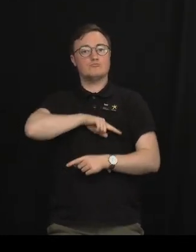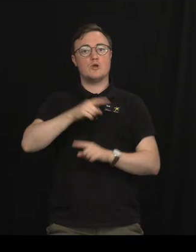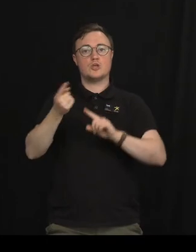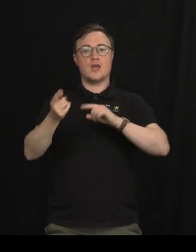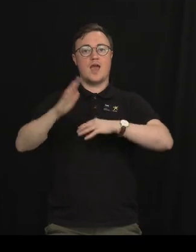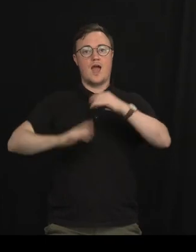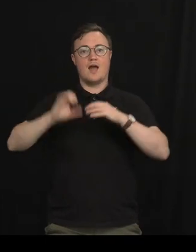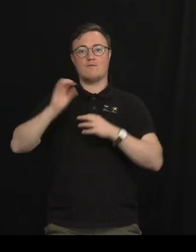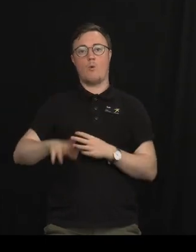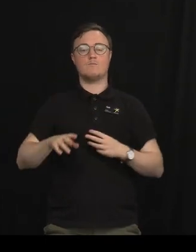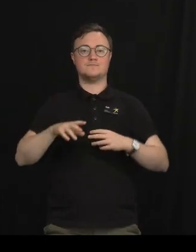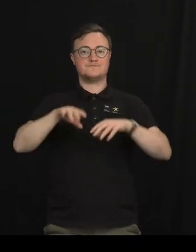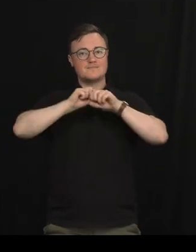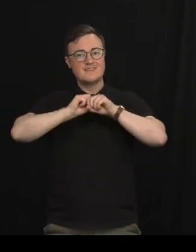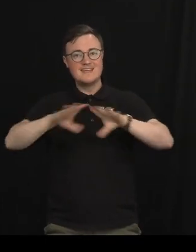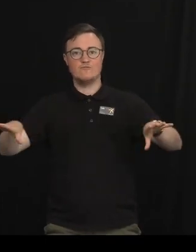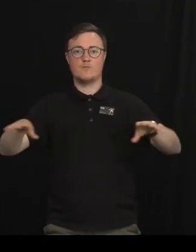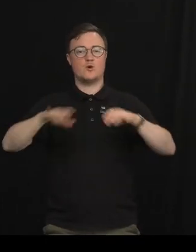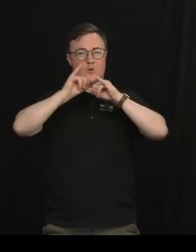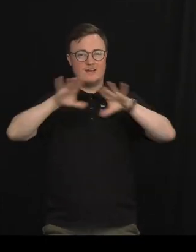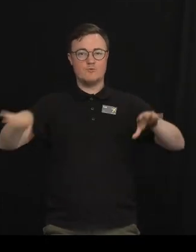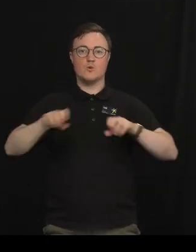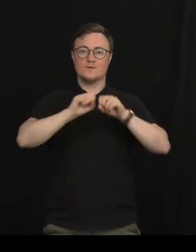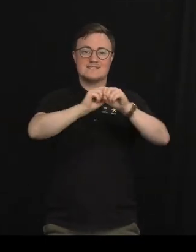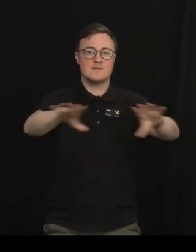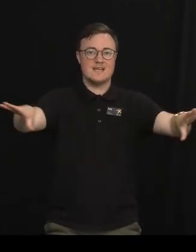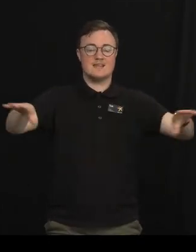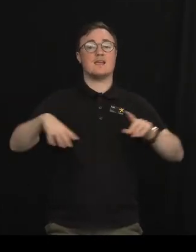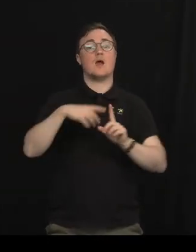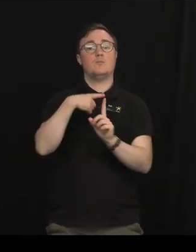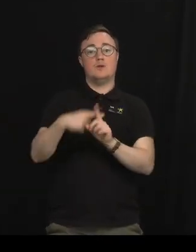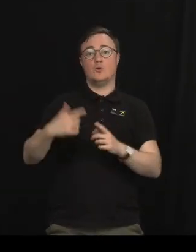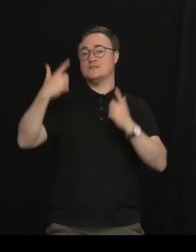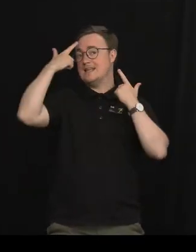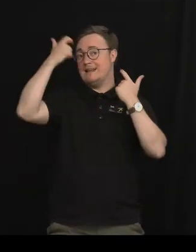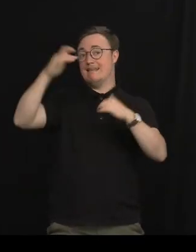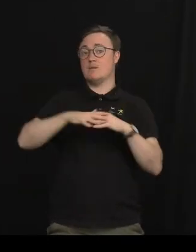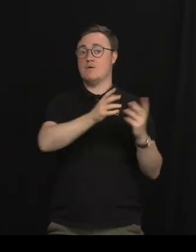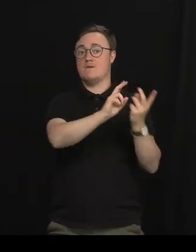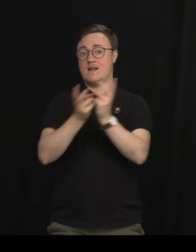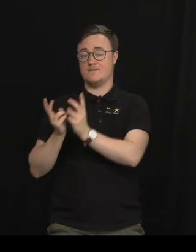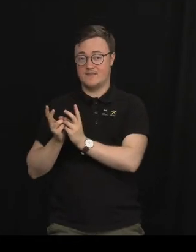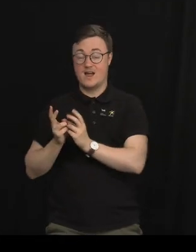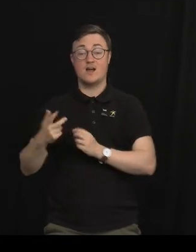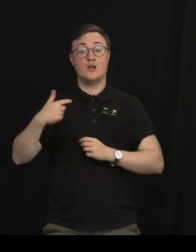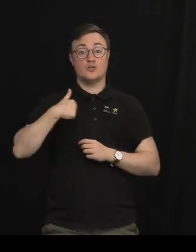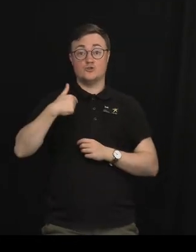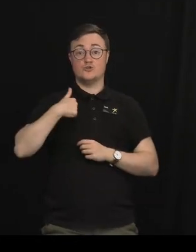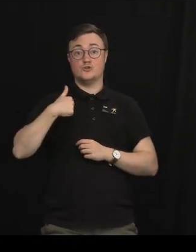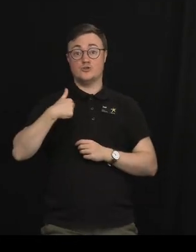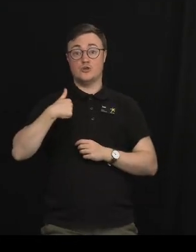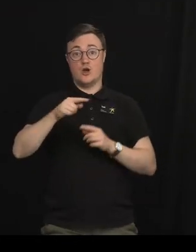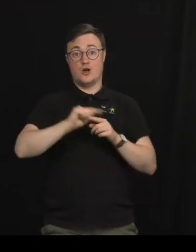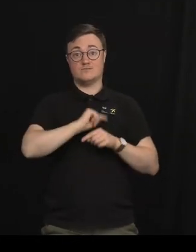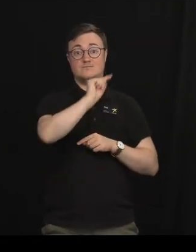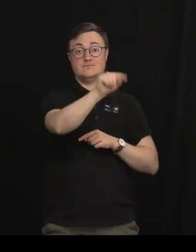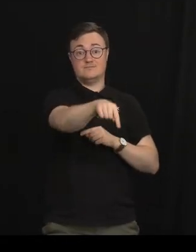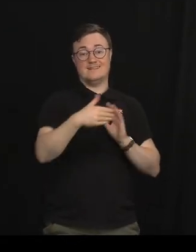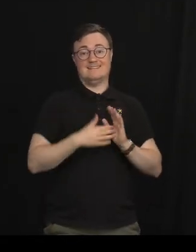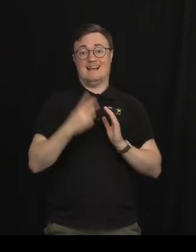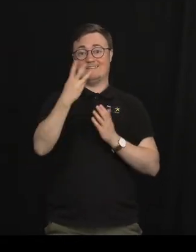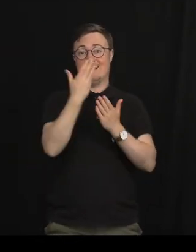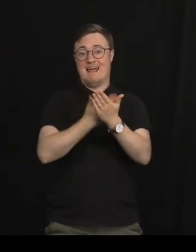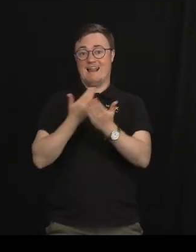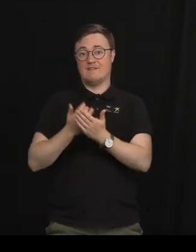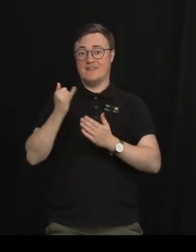trust building. I had the chance in October to travel Somalia, Mozambique, and Kenya, three countries